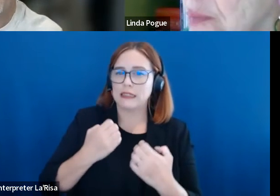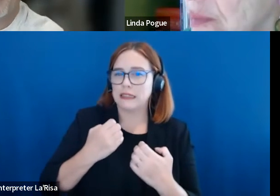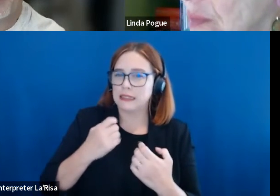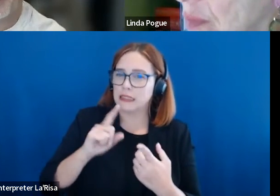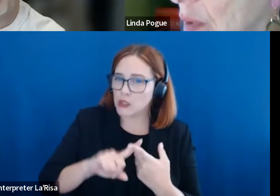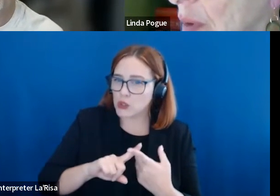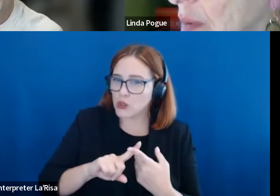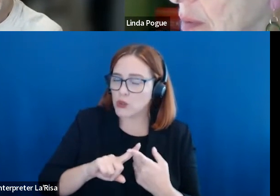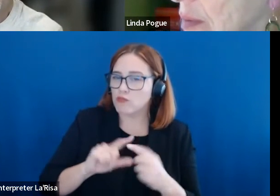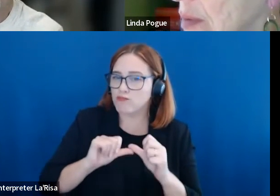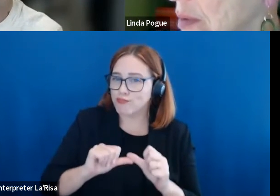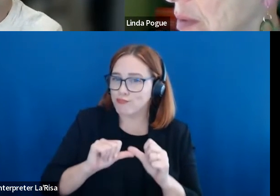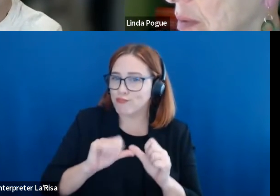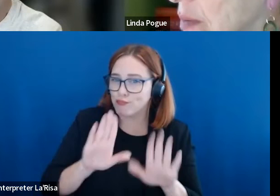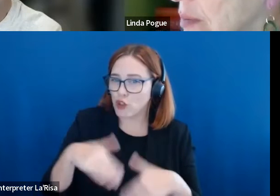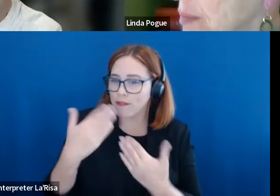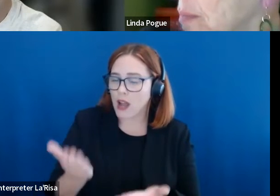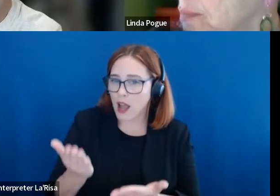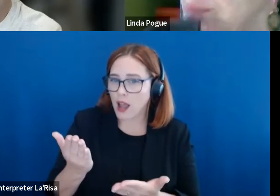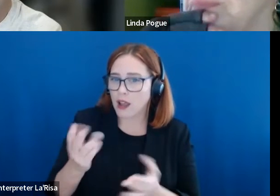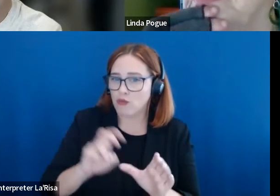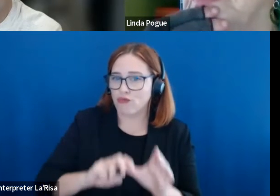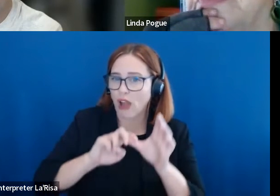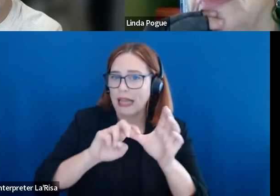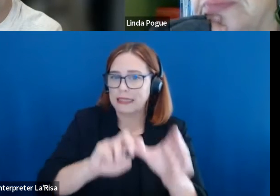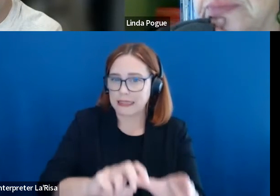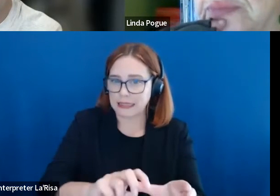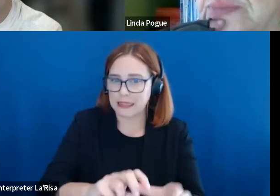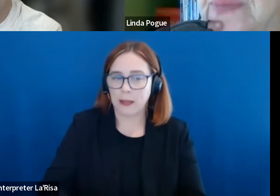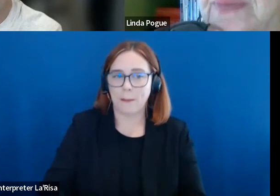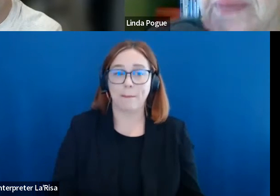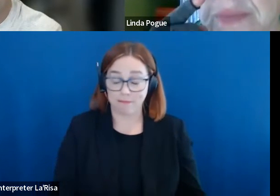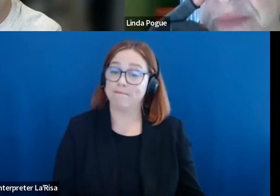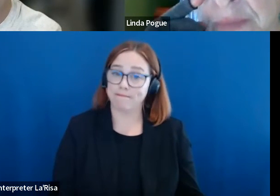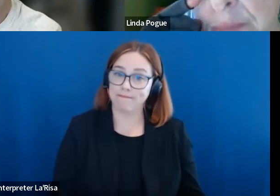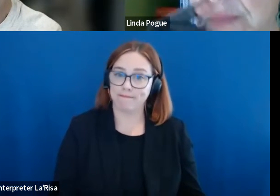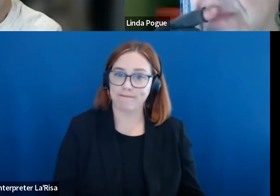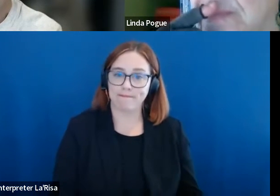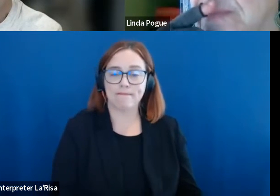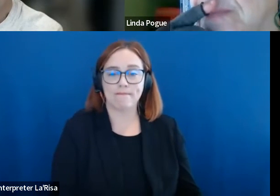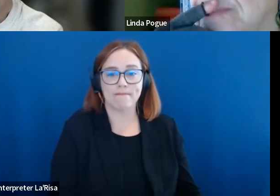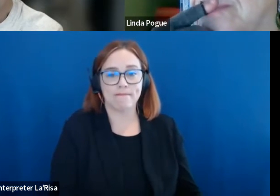So yeah, for a lot of times it was, or if they,